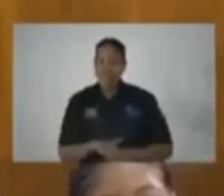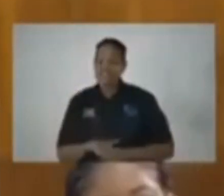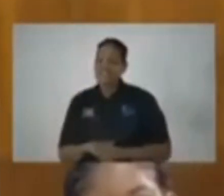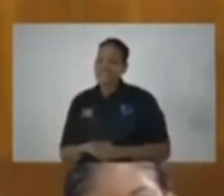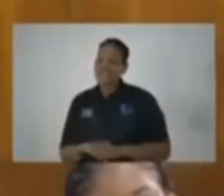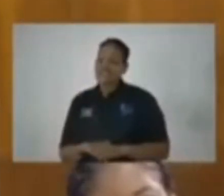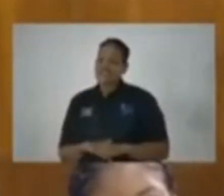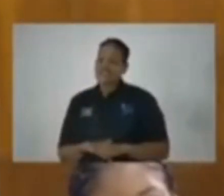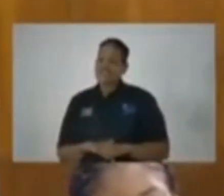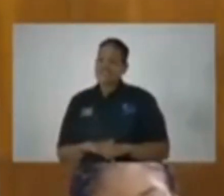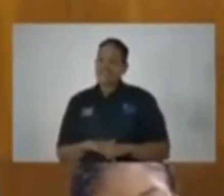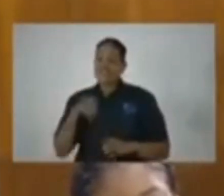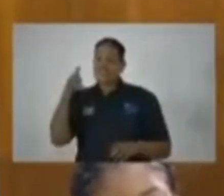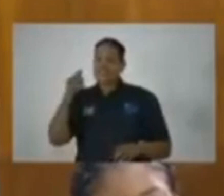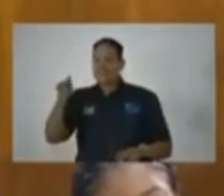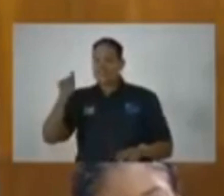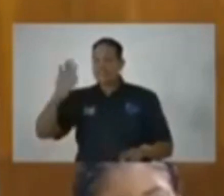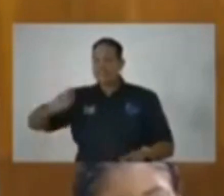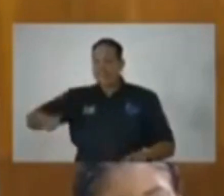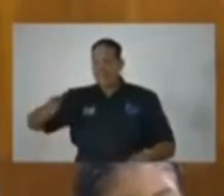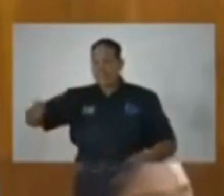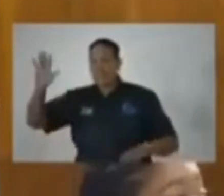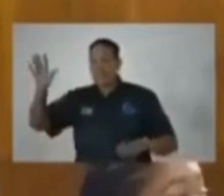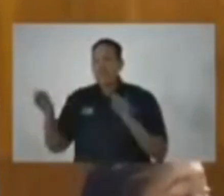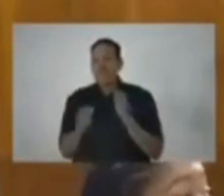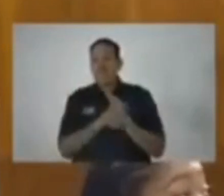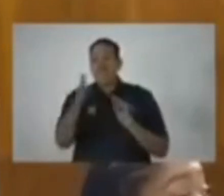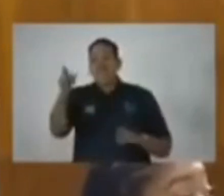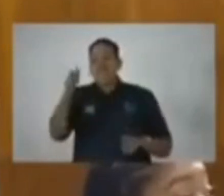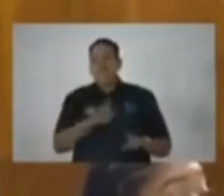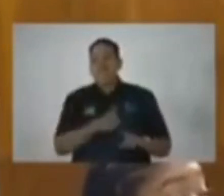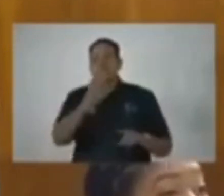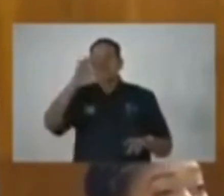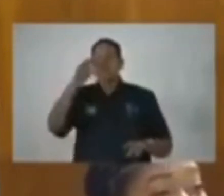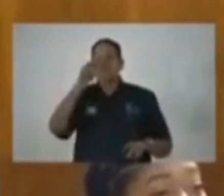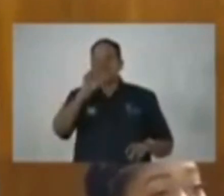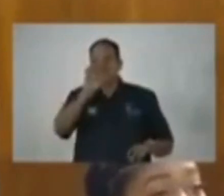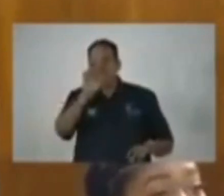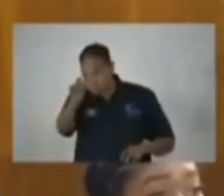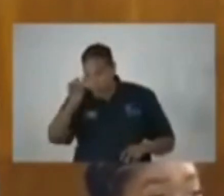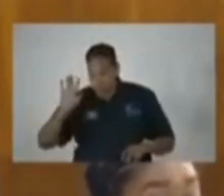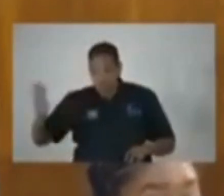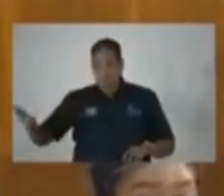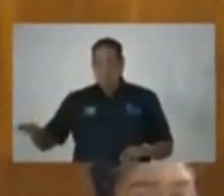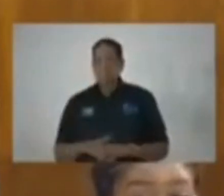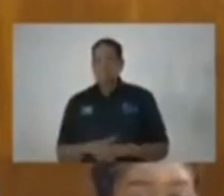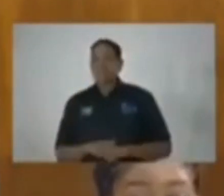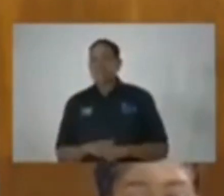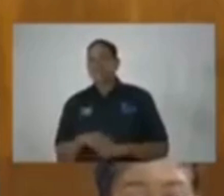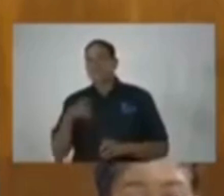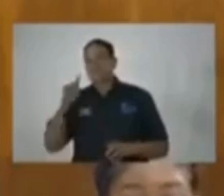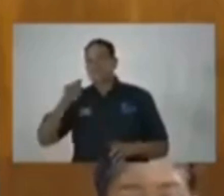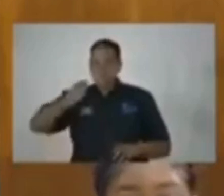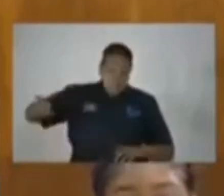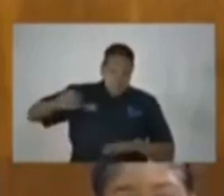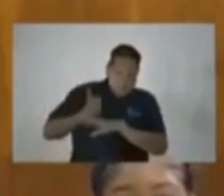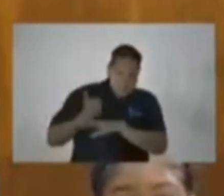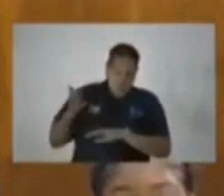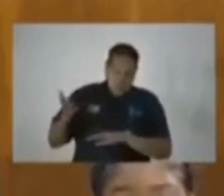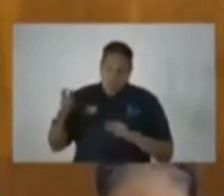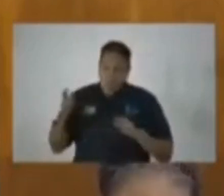JC. PMP saving pan. Come again. Chase fund. PMP saving